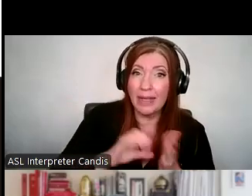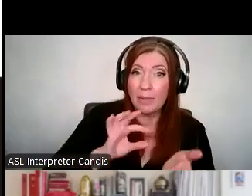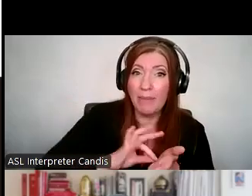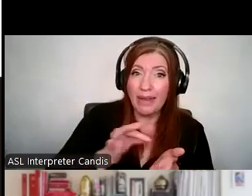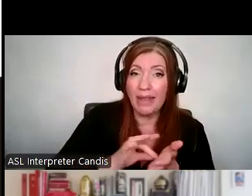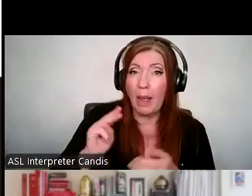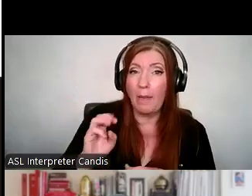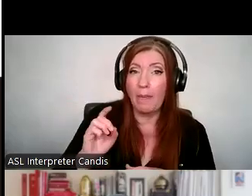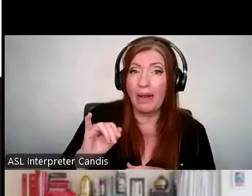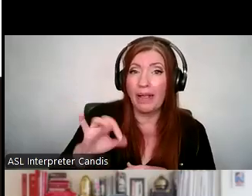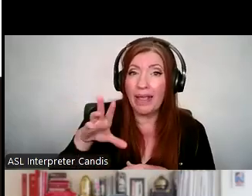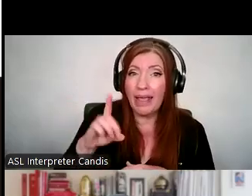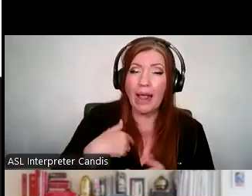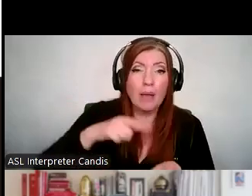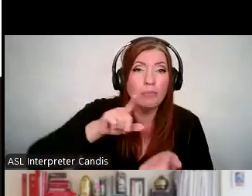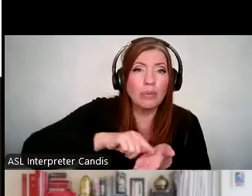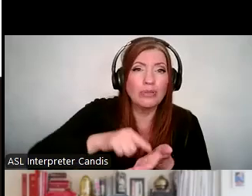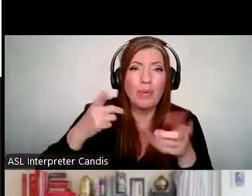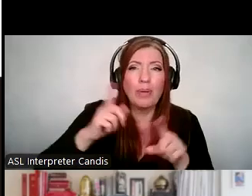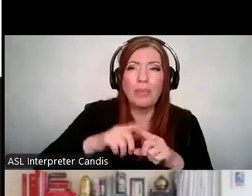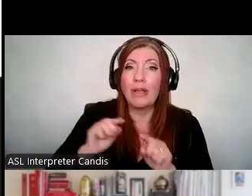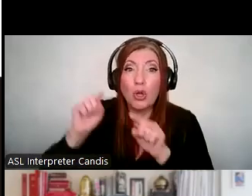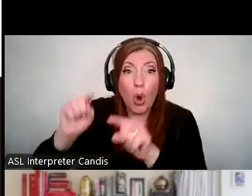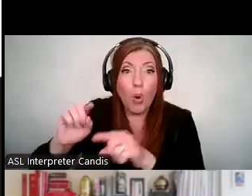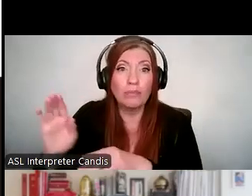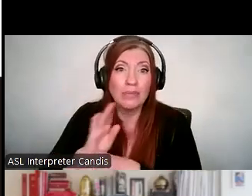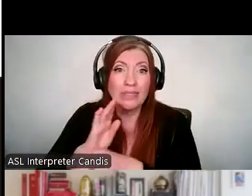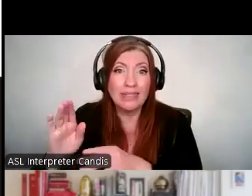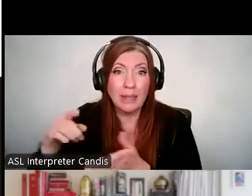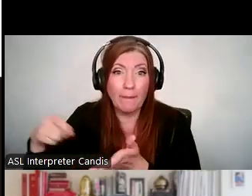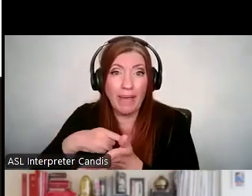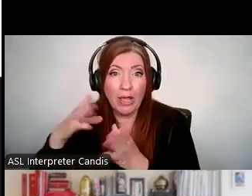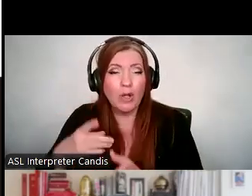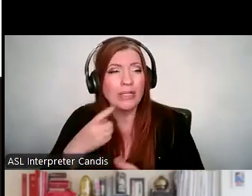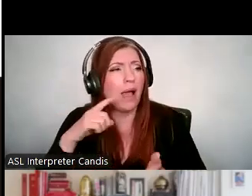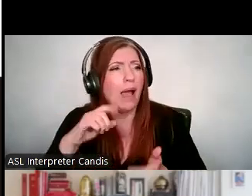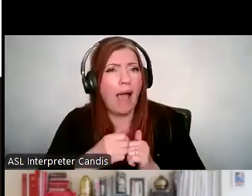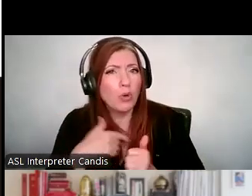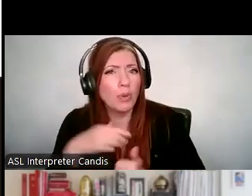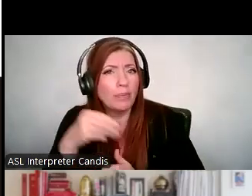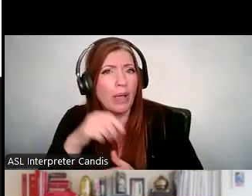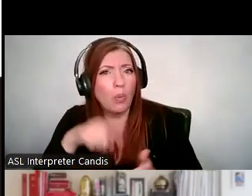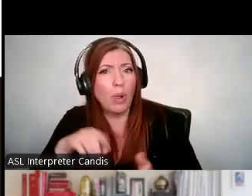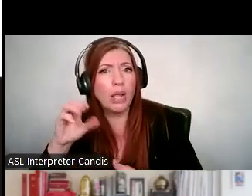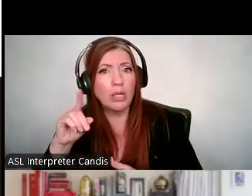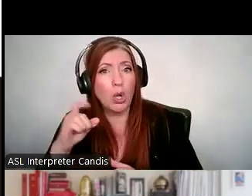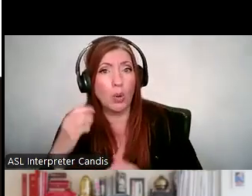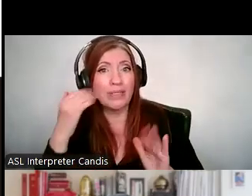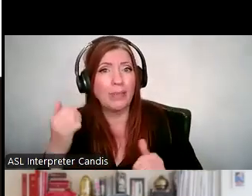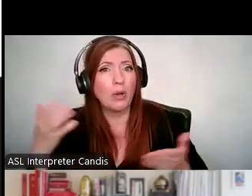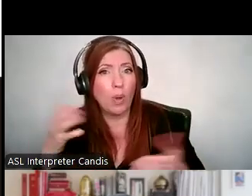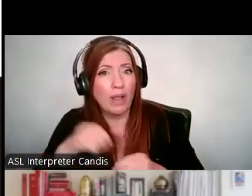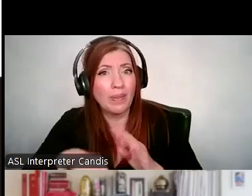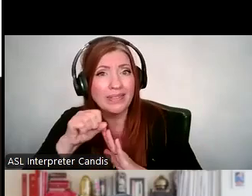publishing something on this, because if I go to a commercial payer and they say, how do we pay for it? What's the coding? What's the expectation in the state? And if that's not